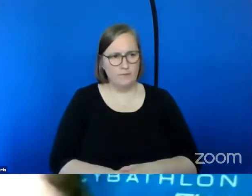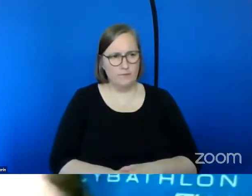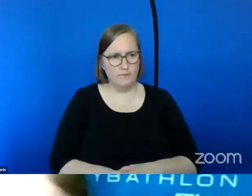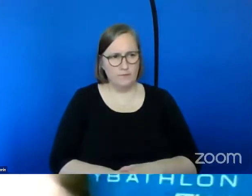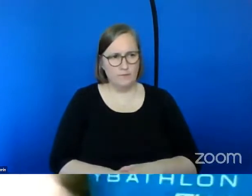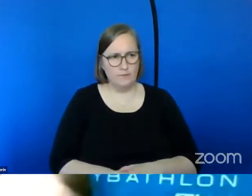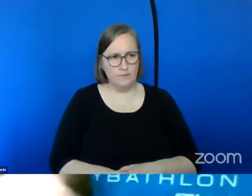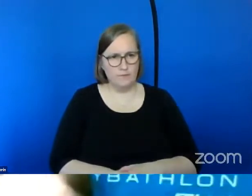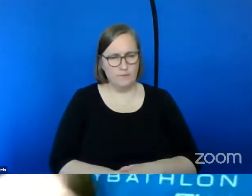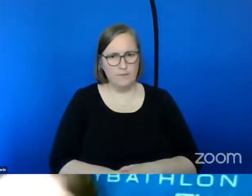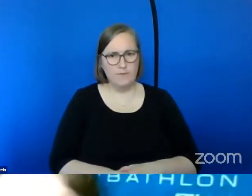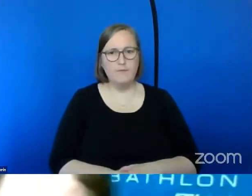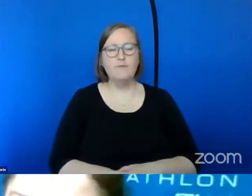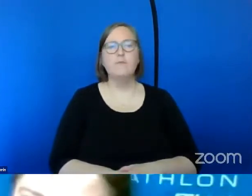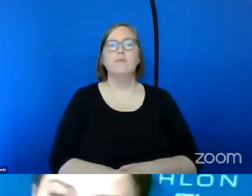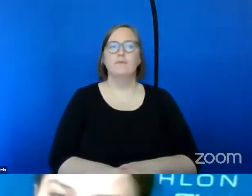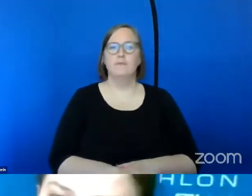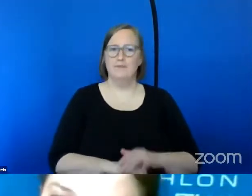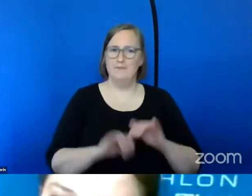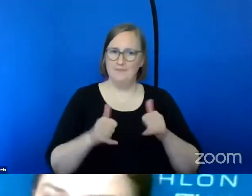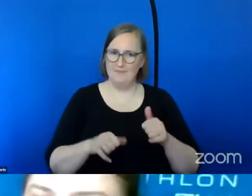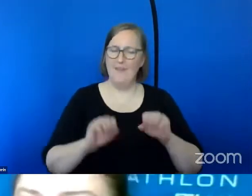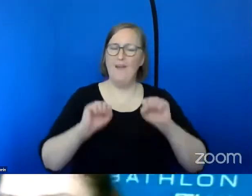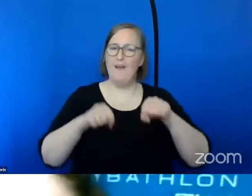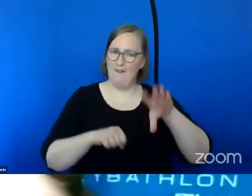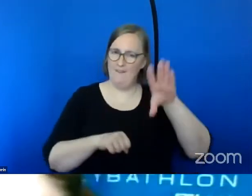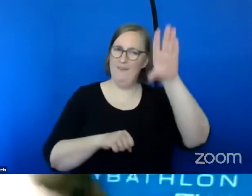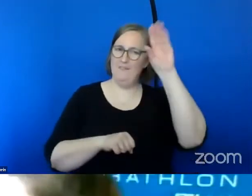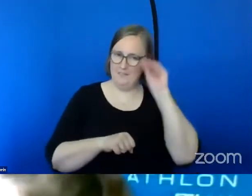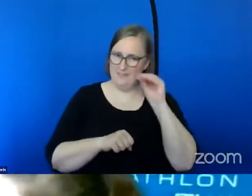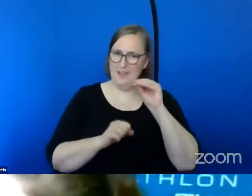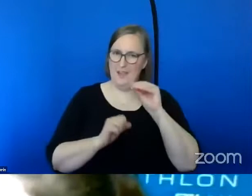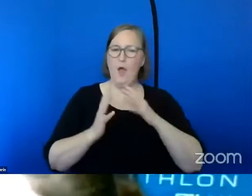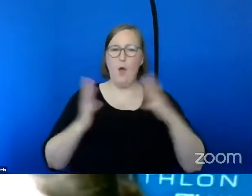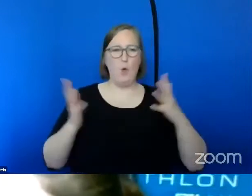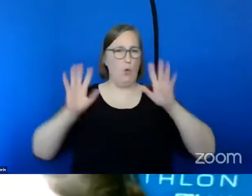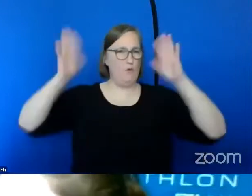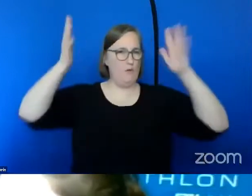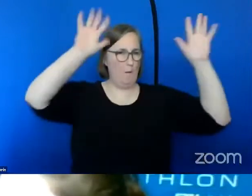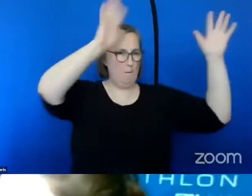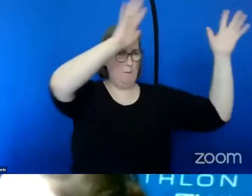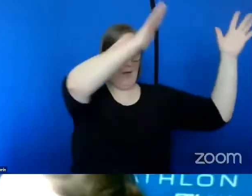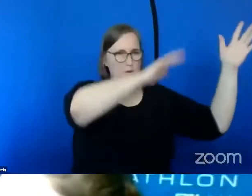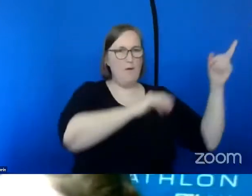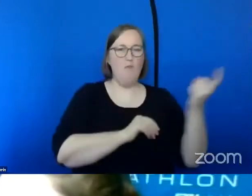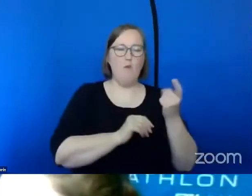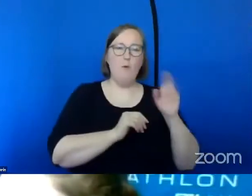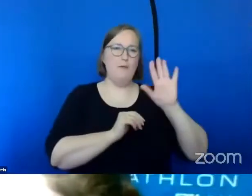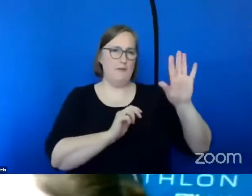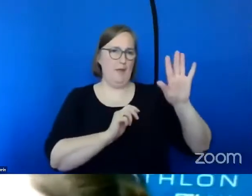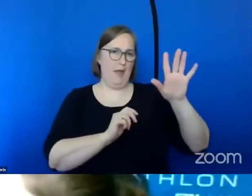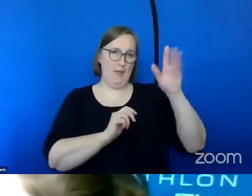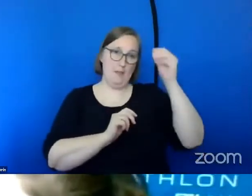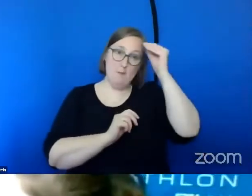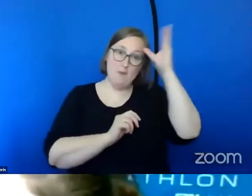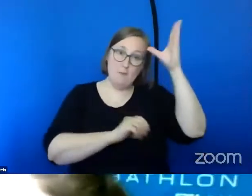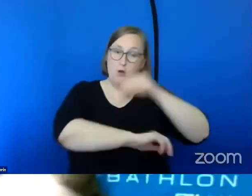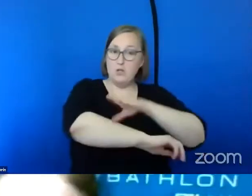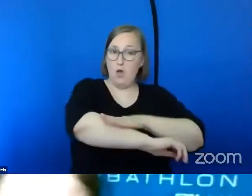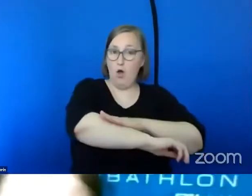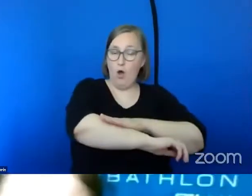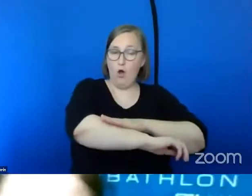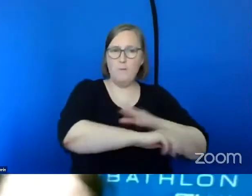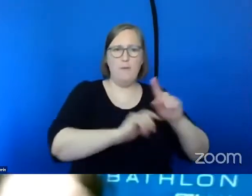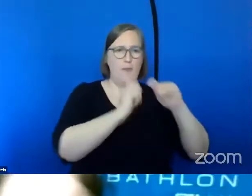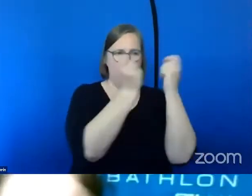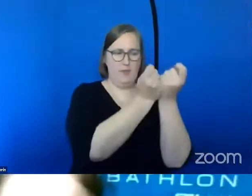for 2:27. 1 team left in the competition to potentially stop the Smart Arm team taking this arm